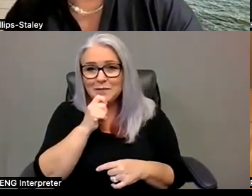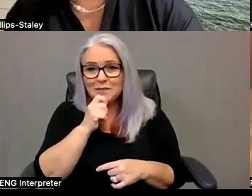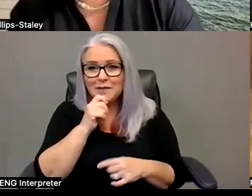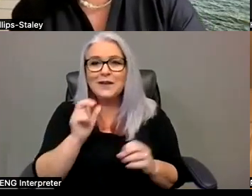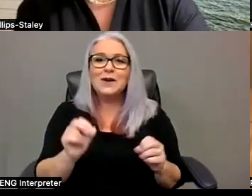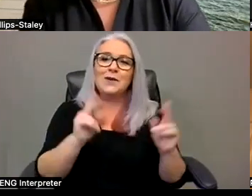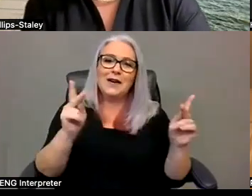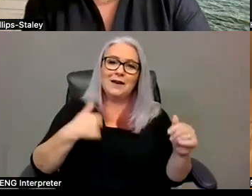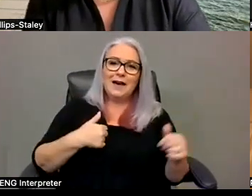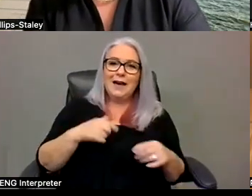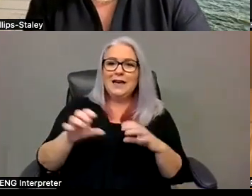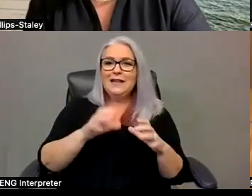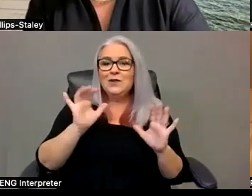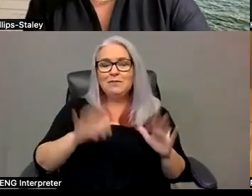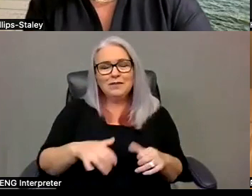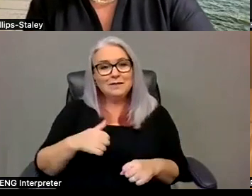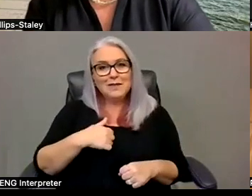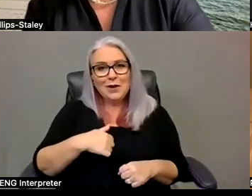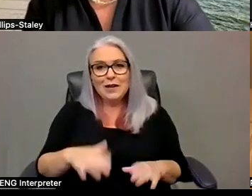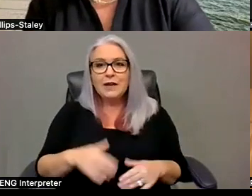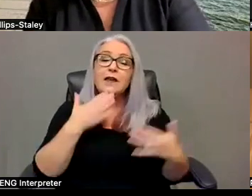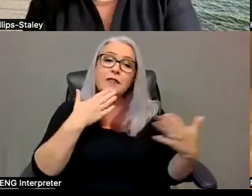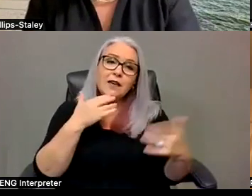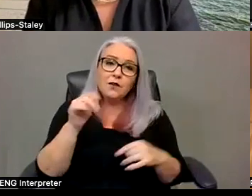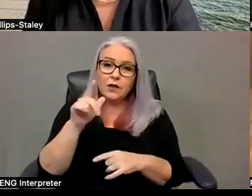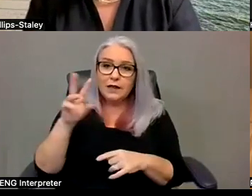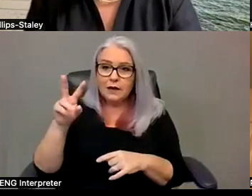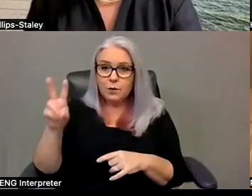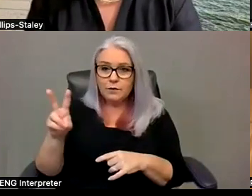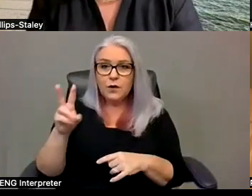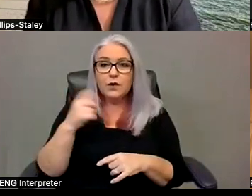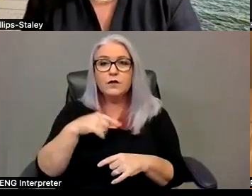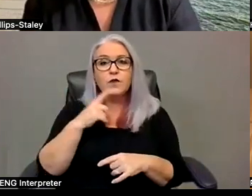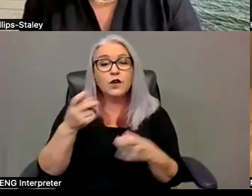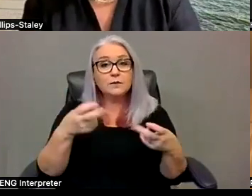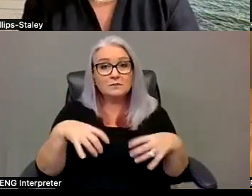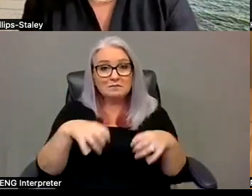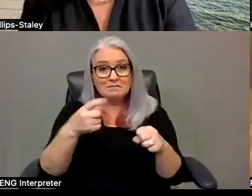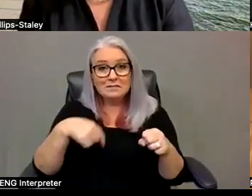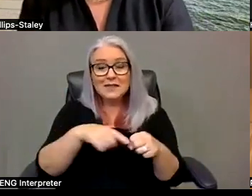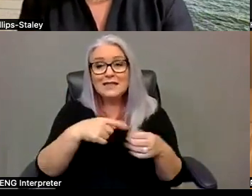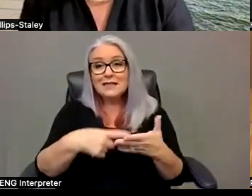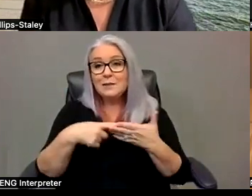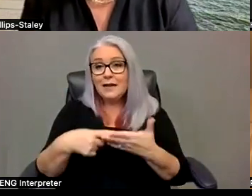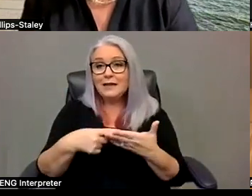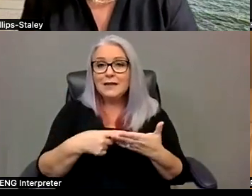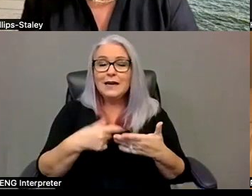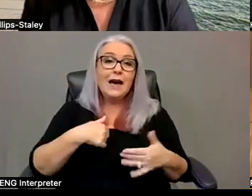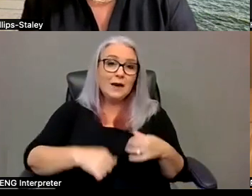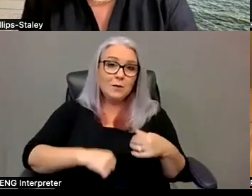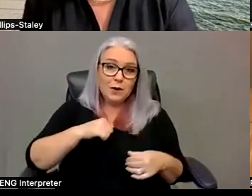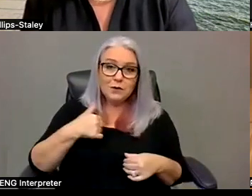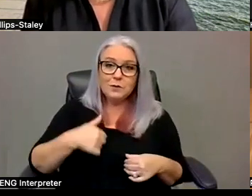I have to do that once a debate. Thanks to the League of Women Voters for hosting this debate. My name is Effie Phillips-Staley, and I'm proud to be running